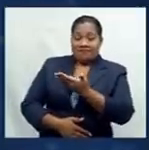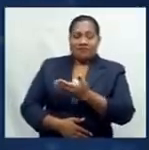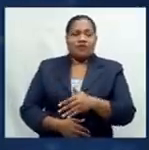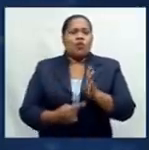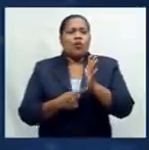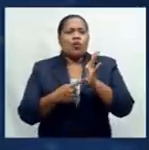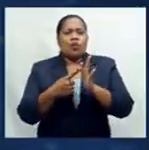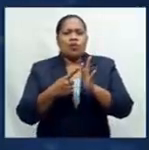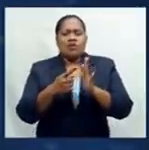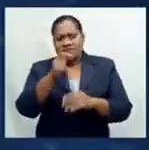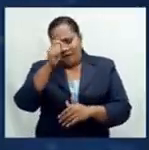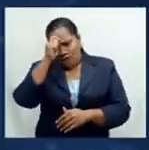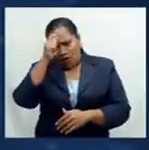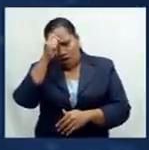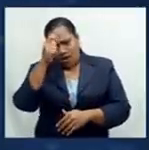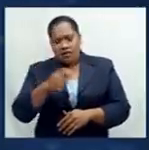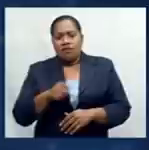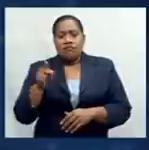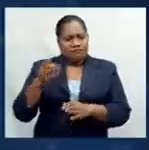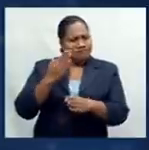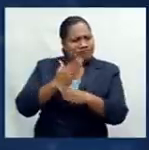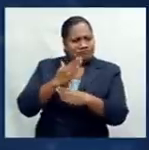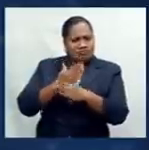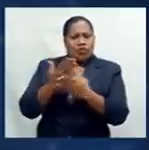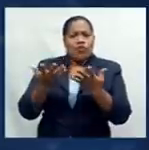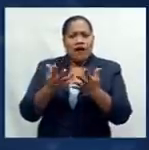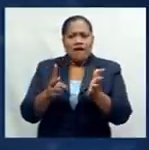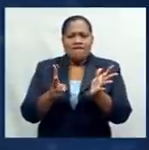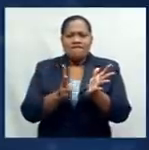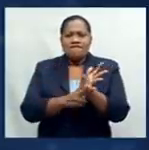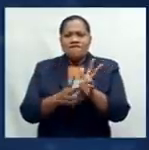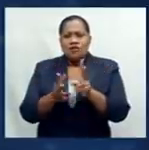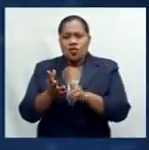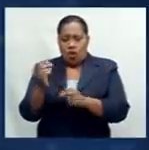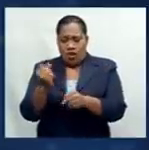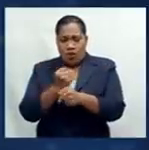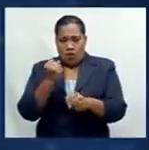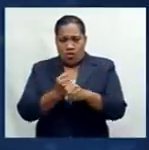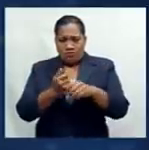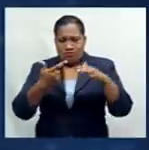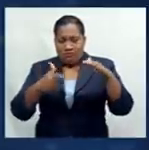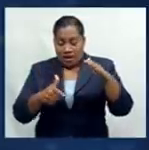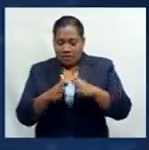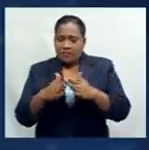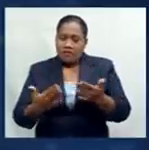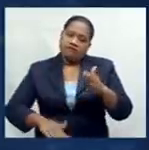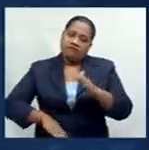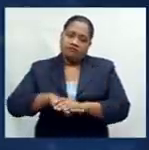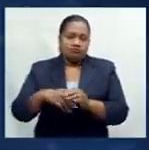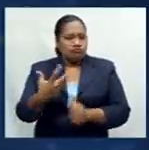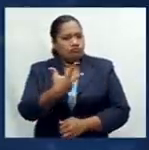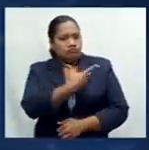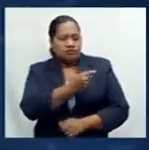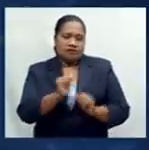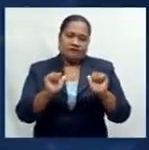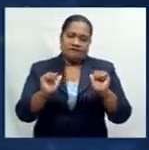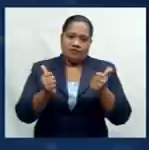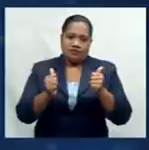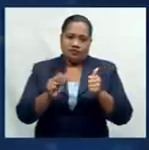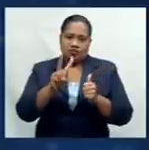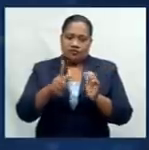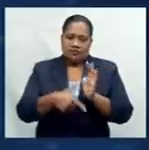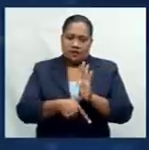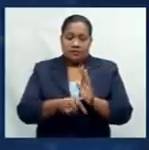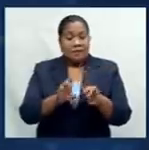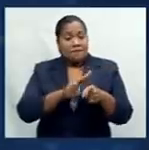Toko Tavua, who is an employee of Watukola Gold Mines, is now fully vaccinated. Prasad's message